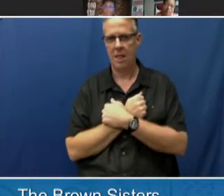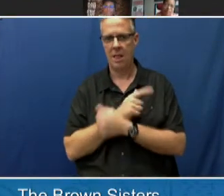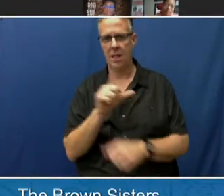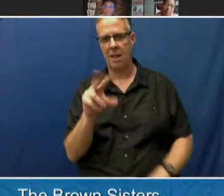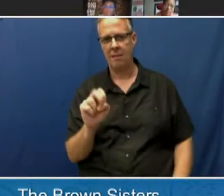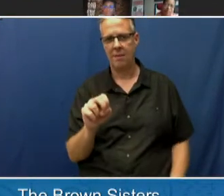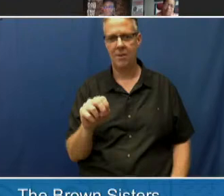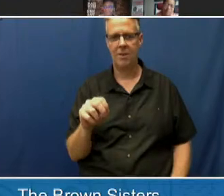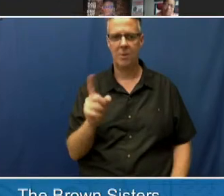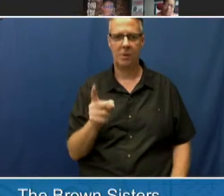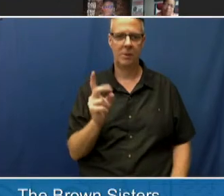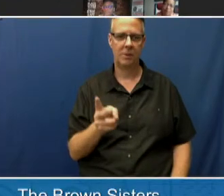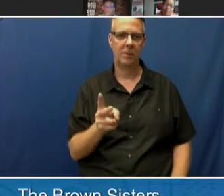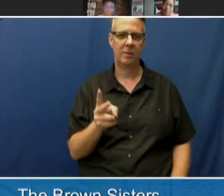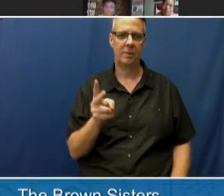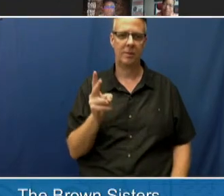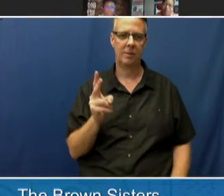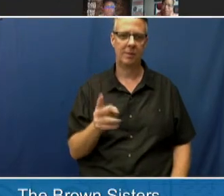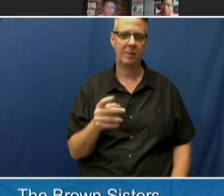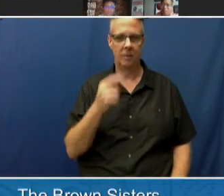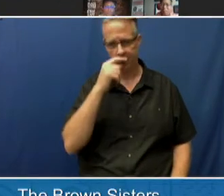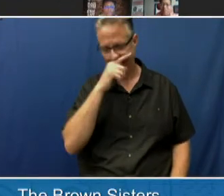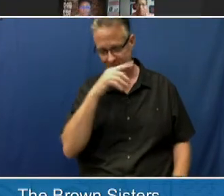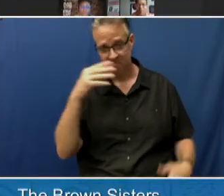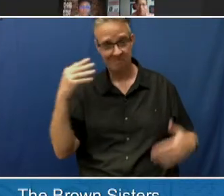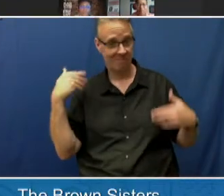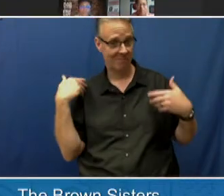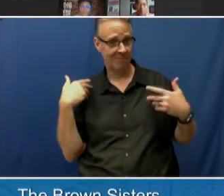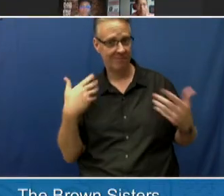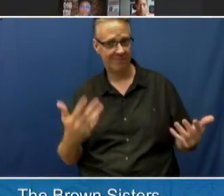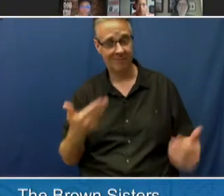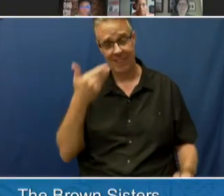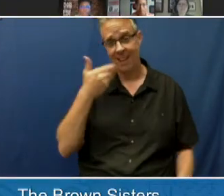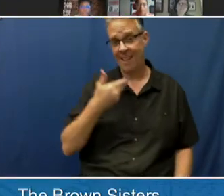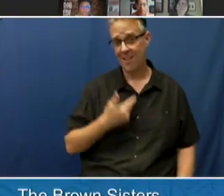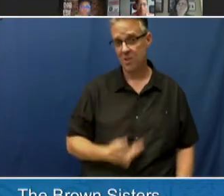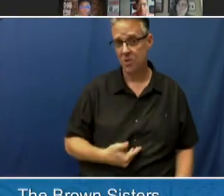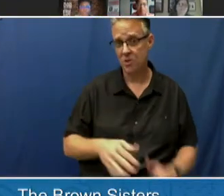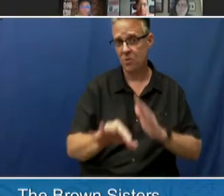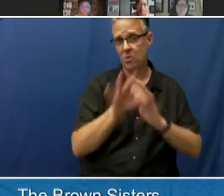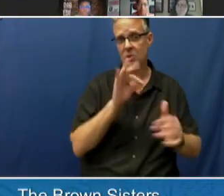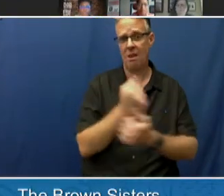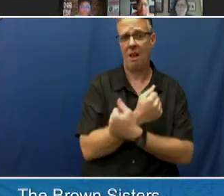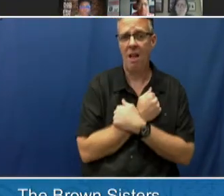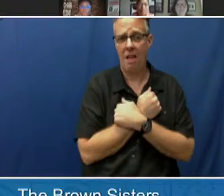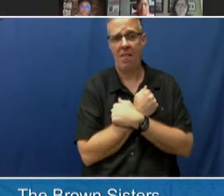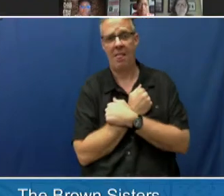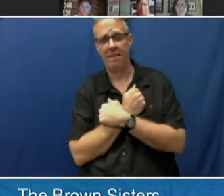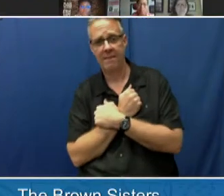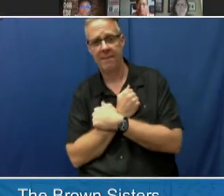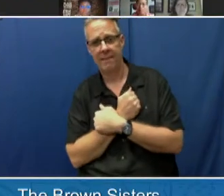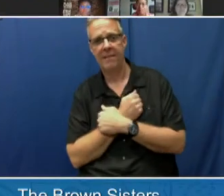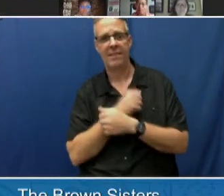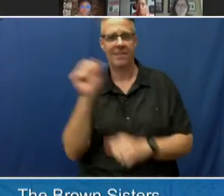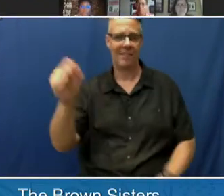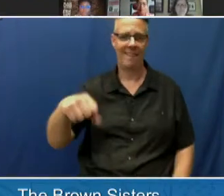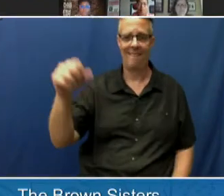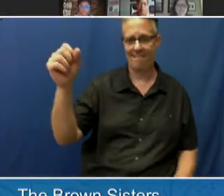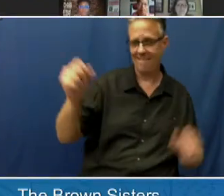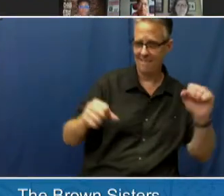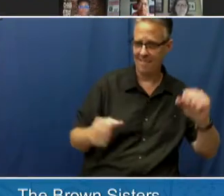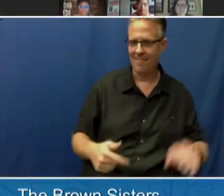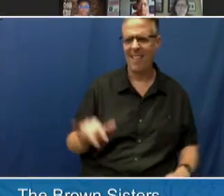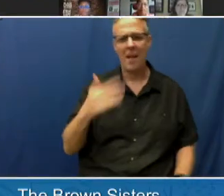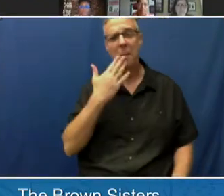One, two, here we go. I choose love. Yay, it's